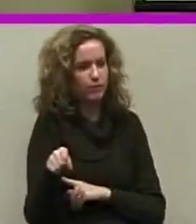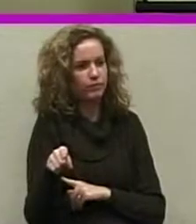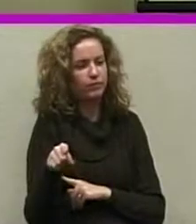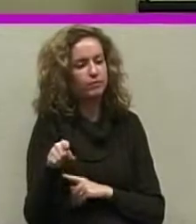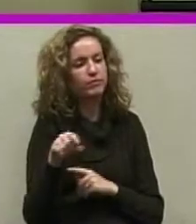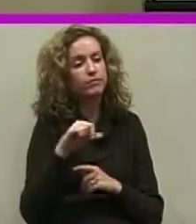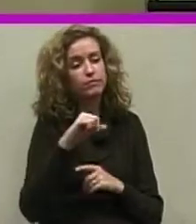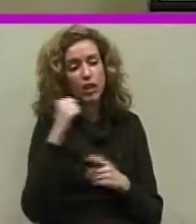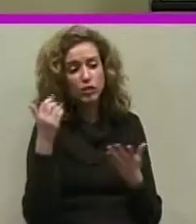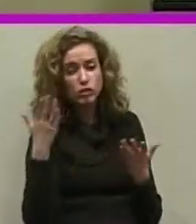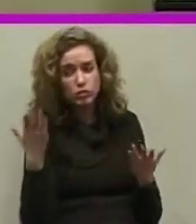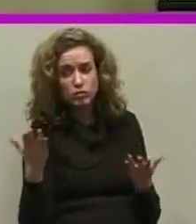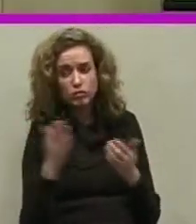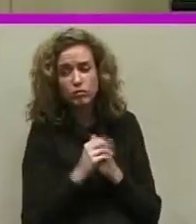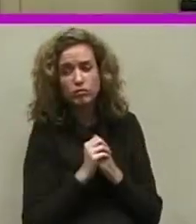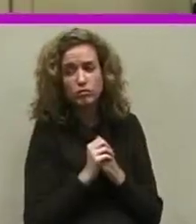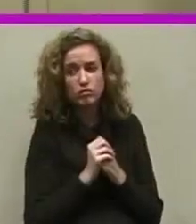Anything else you're seeing with this kid?